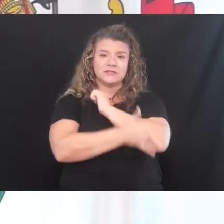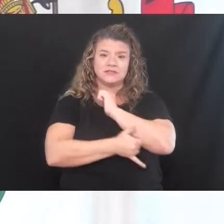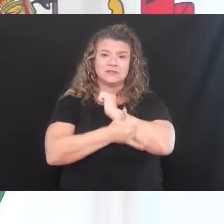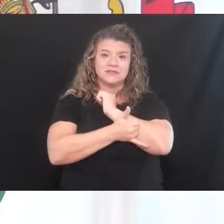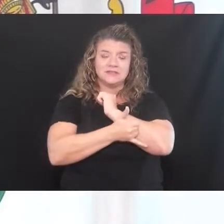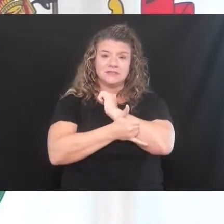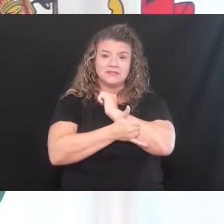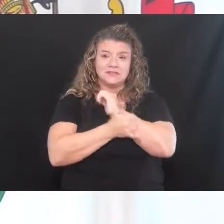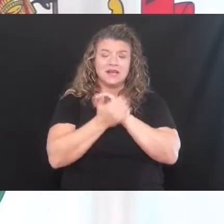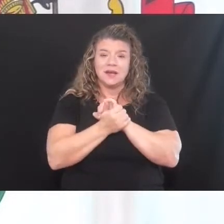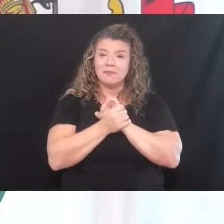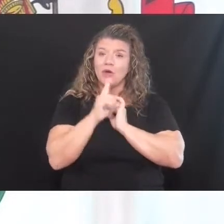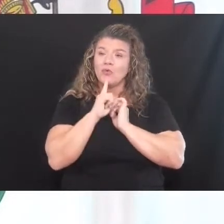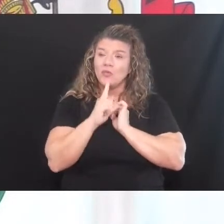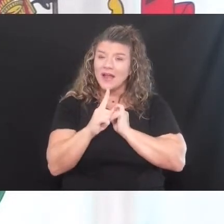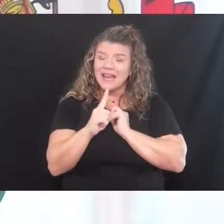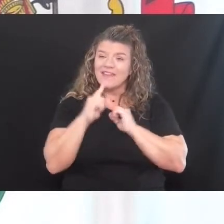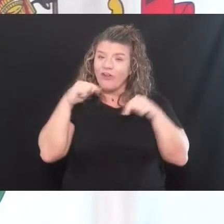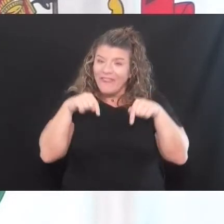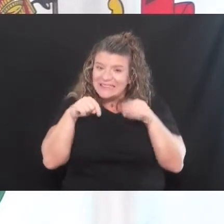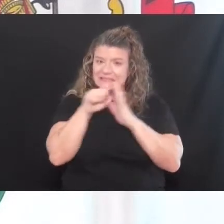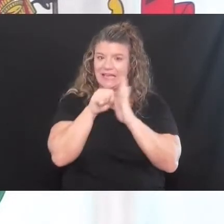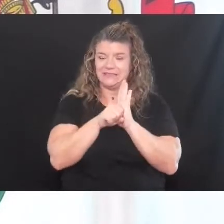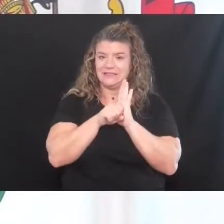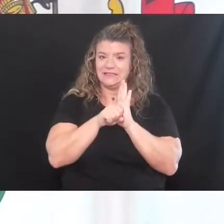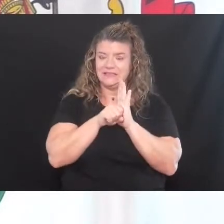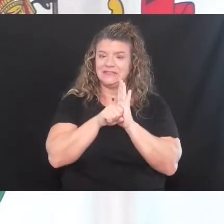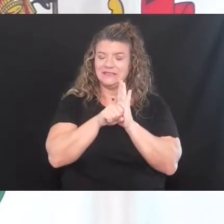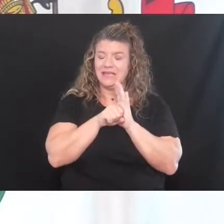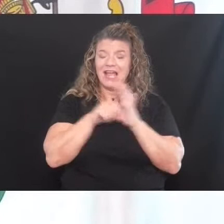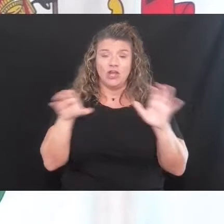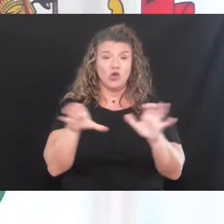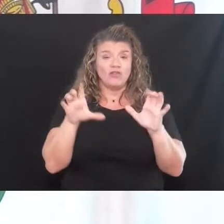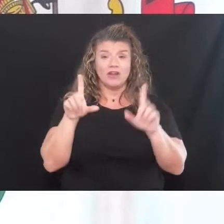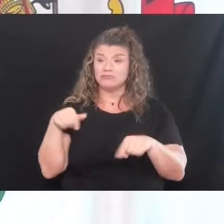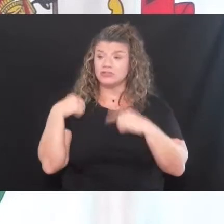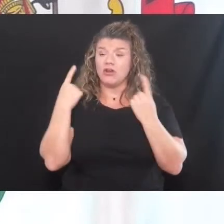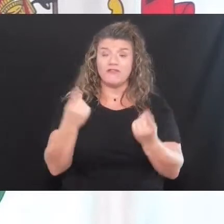but especially for this unbelievable state. And you've done so good.